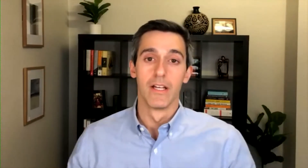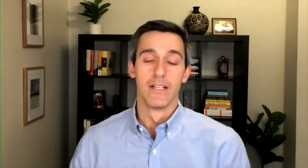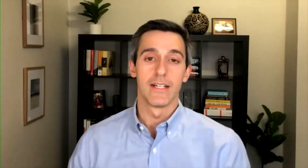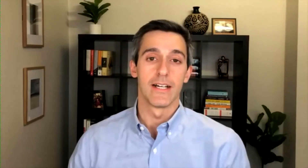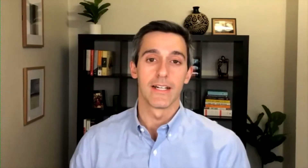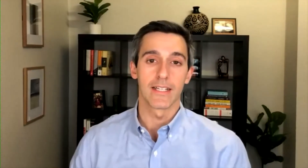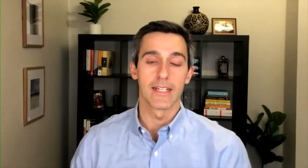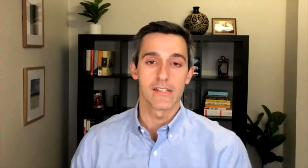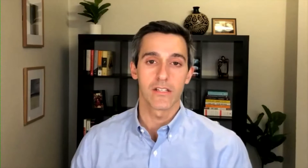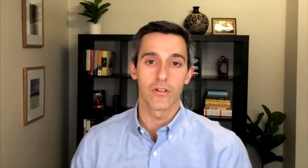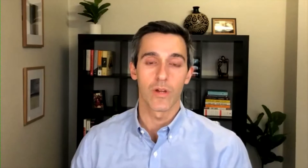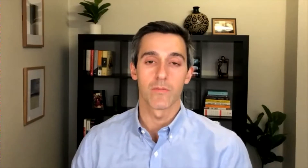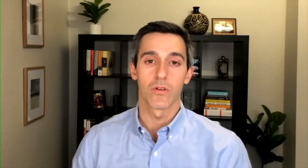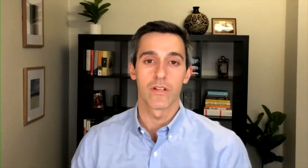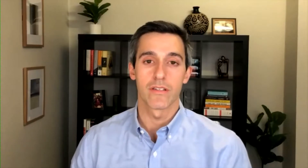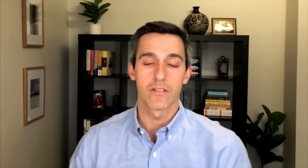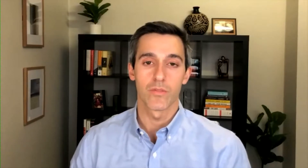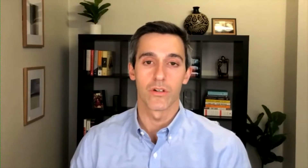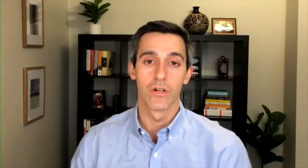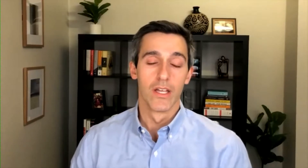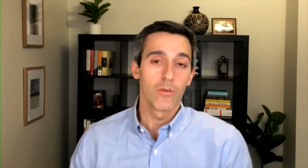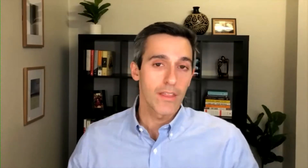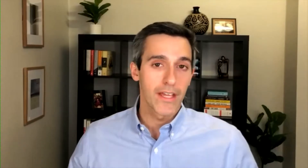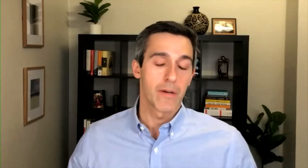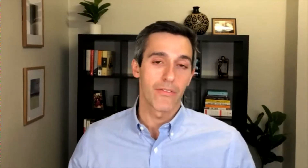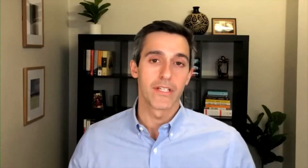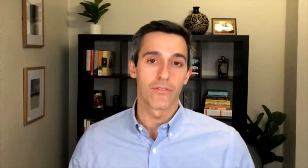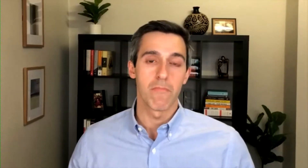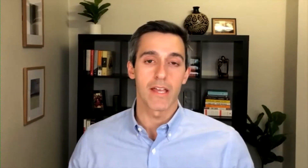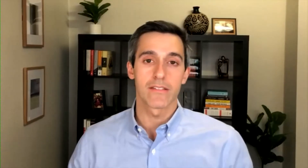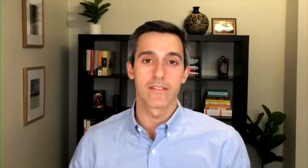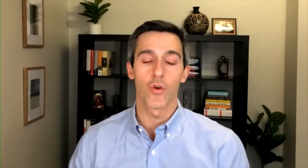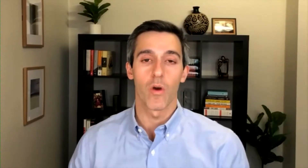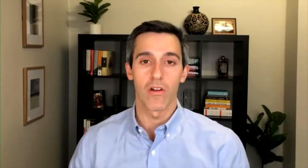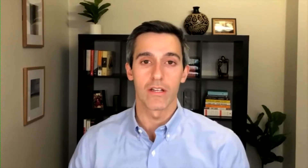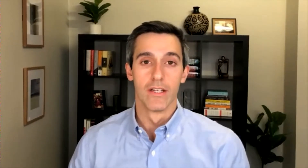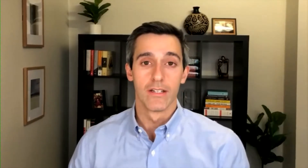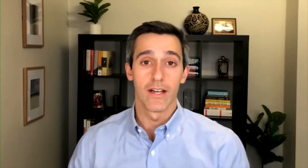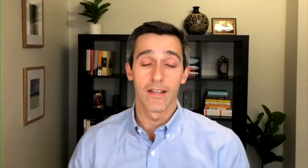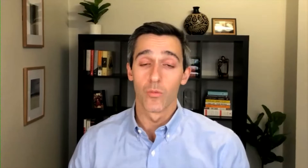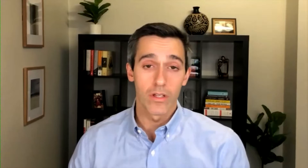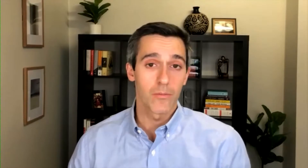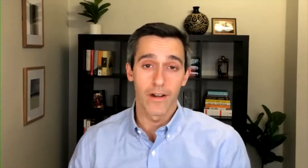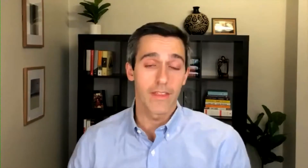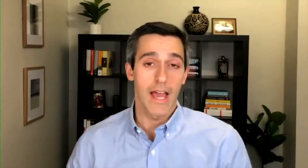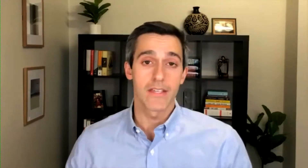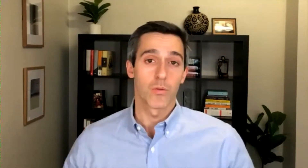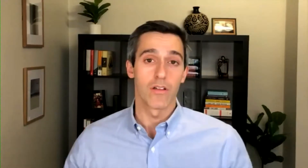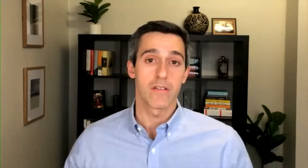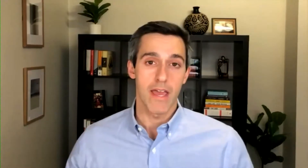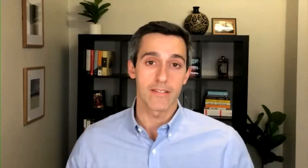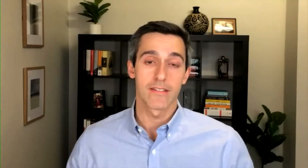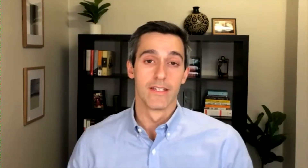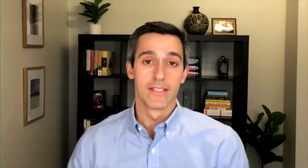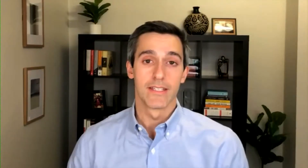them get into your respiratory system. So you want to think about the different masks that you're wearing and really wear the highest